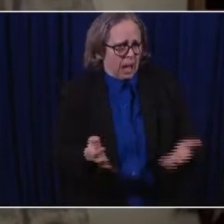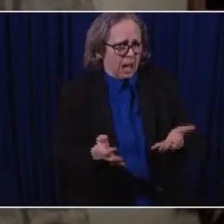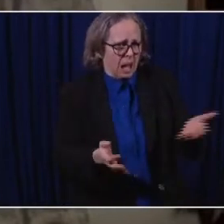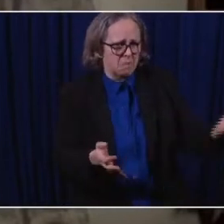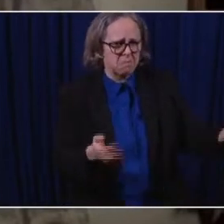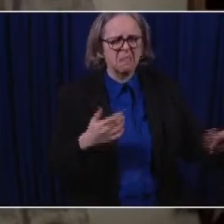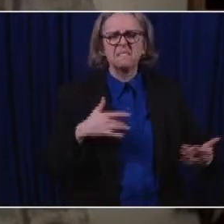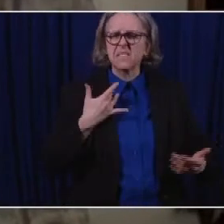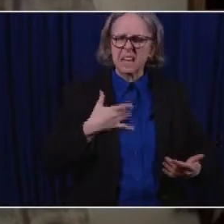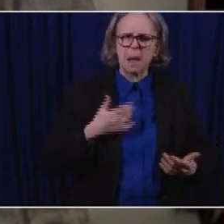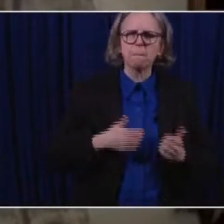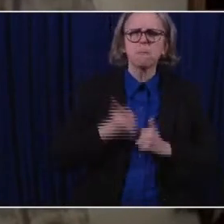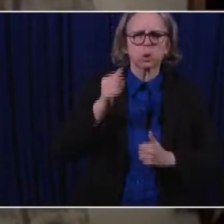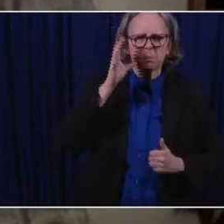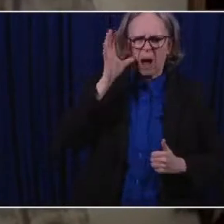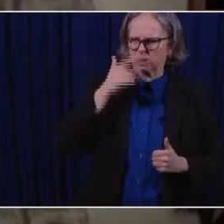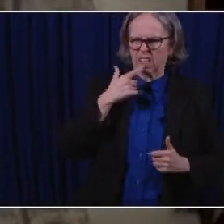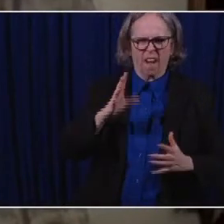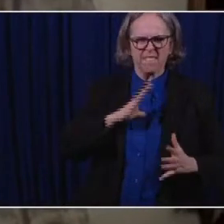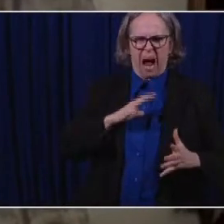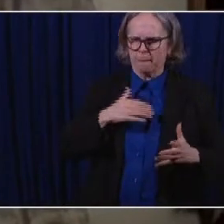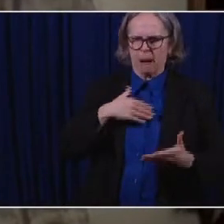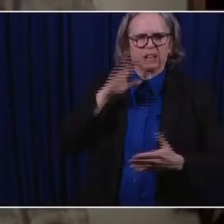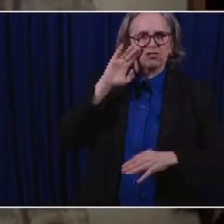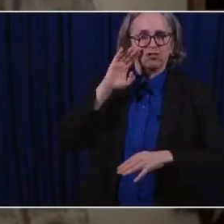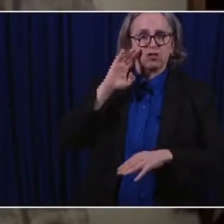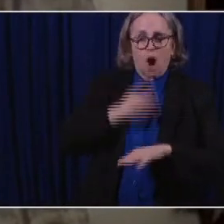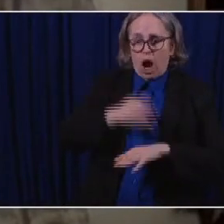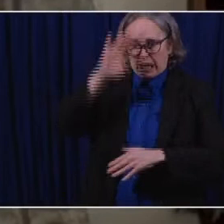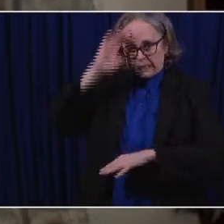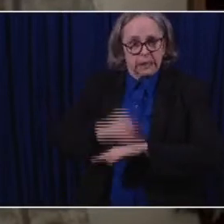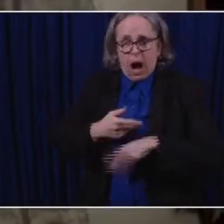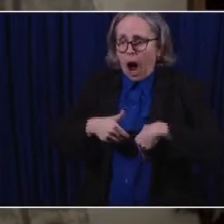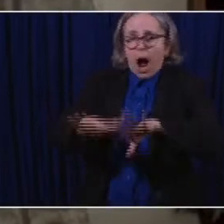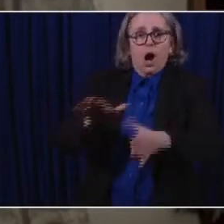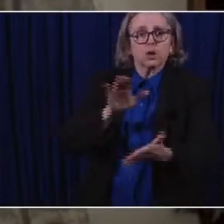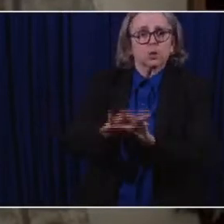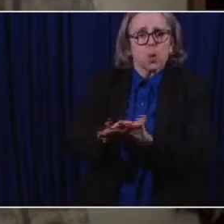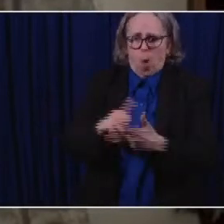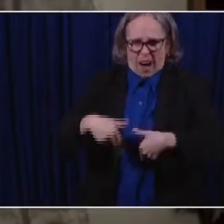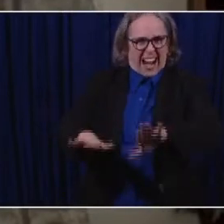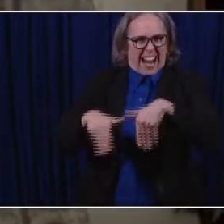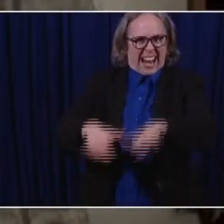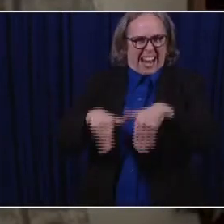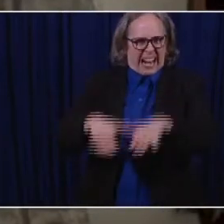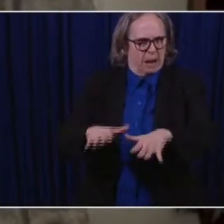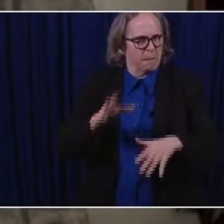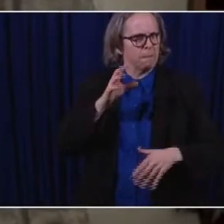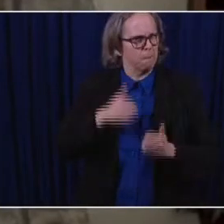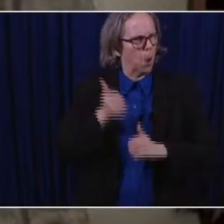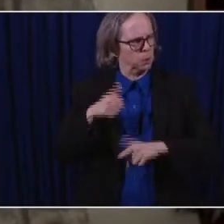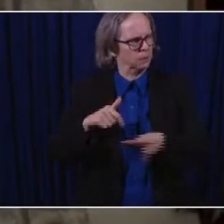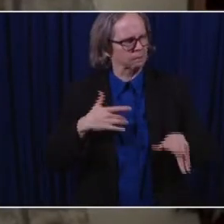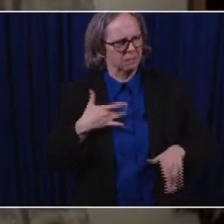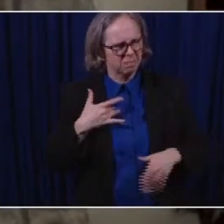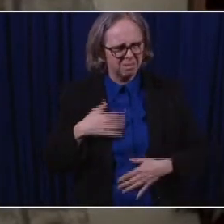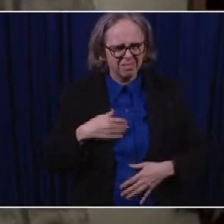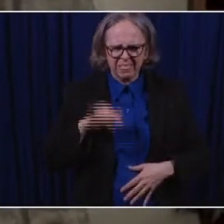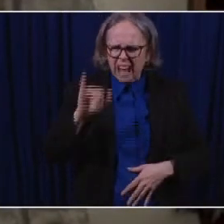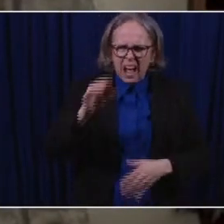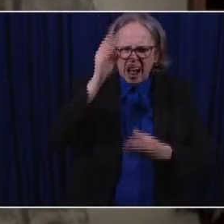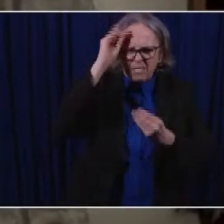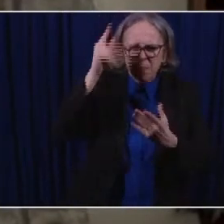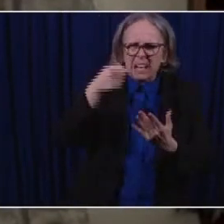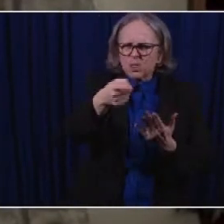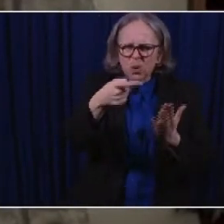that information shared with me? It was shared with me, but only a day or two before, and it really did